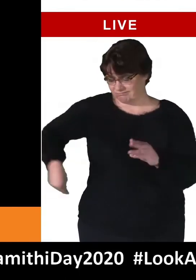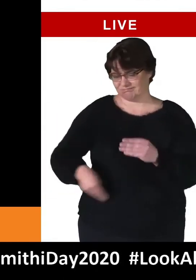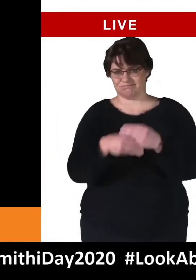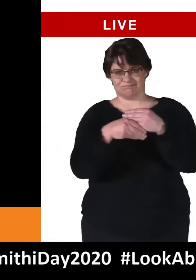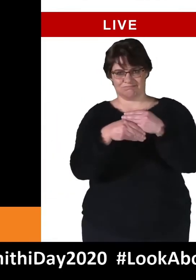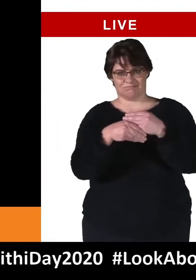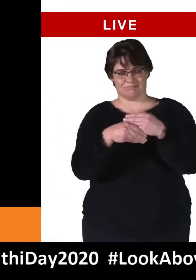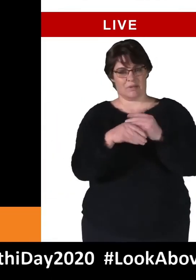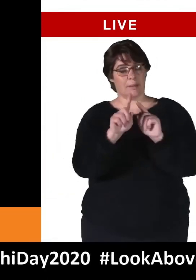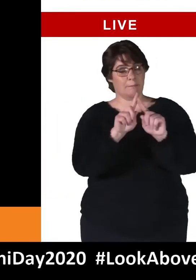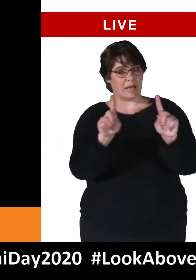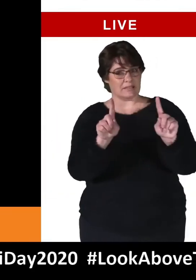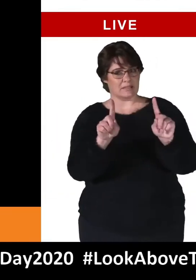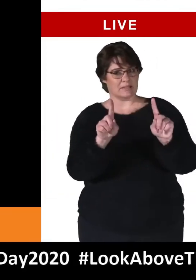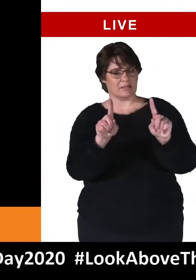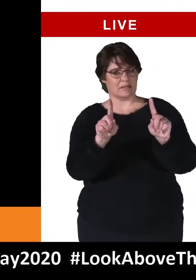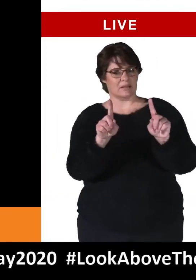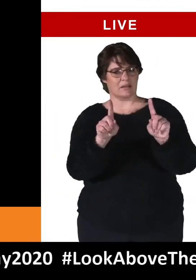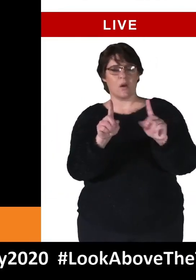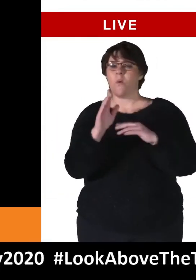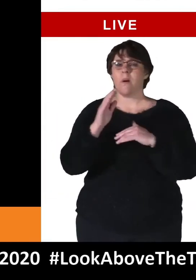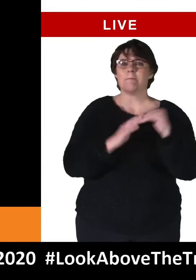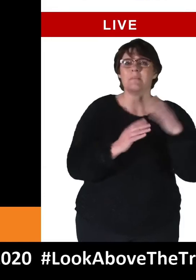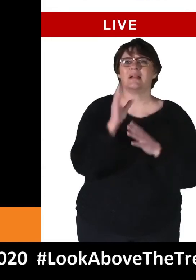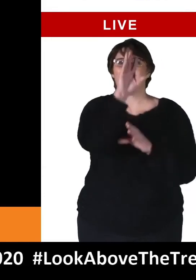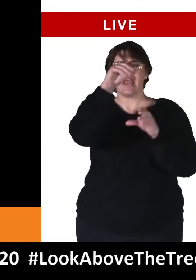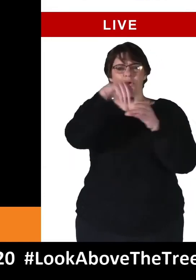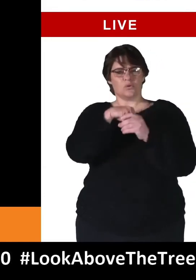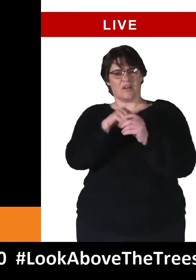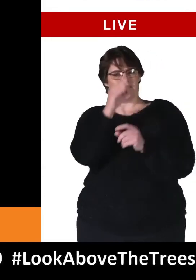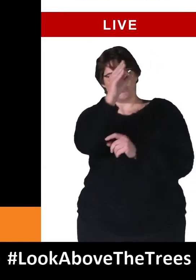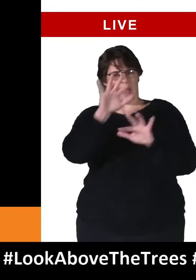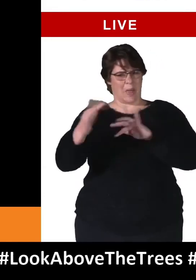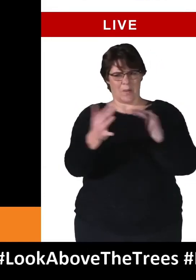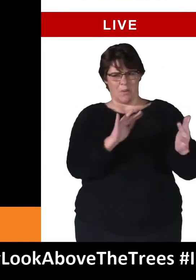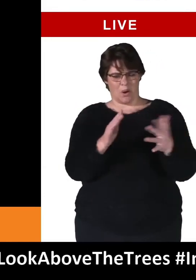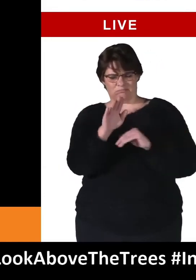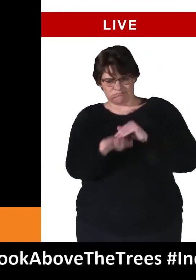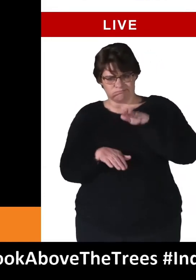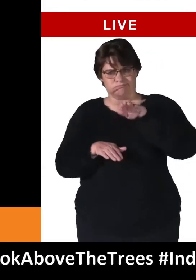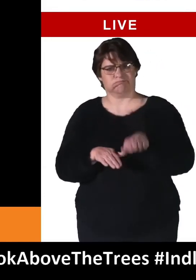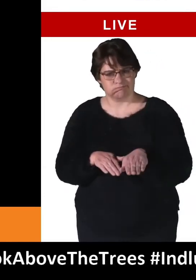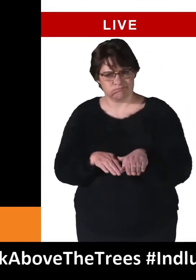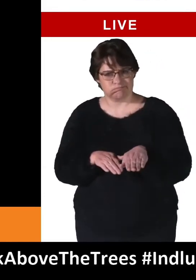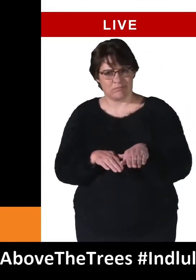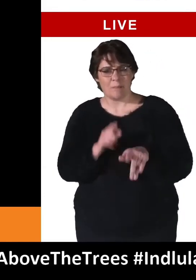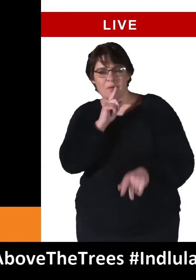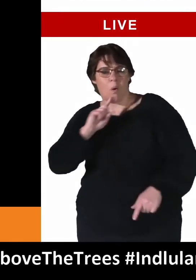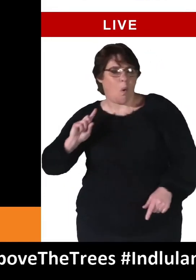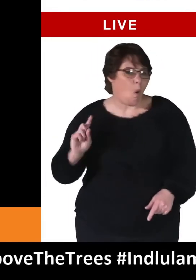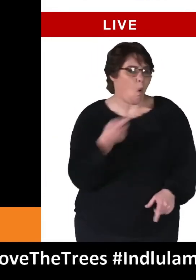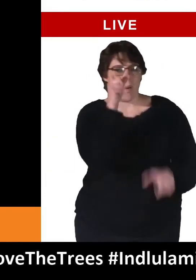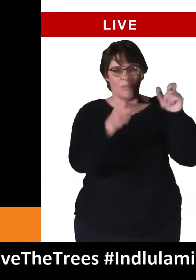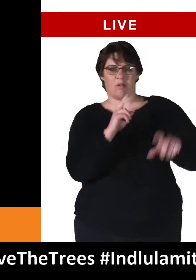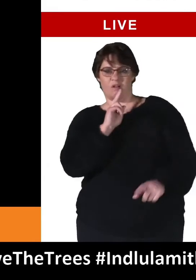However, taking a forward step in building an inclusive future, a future where everyone has a